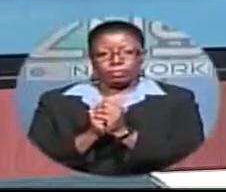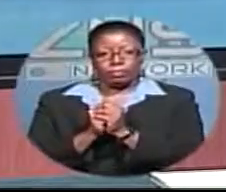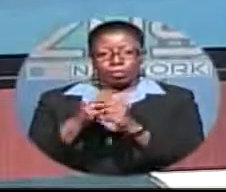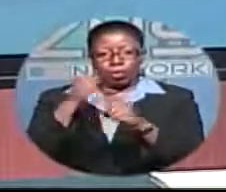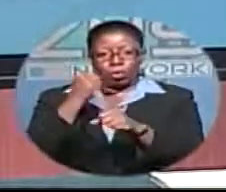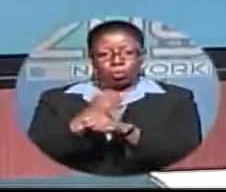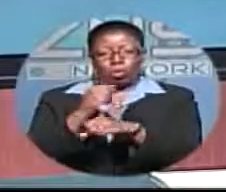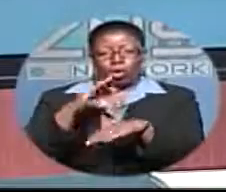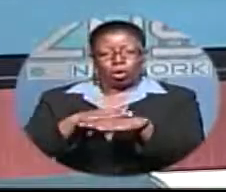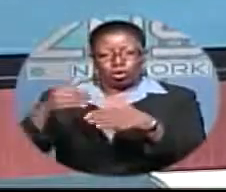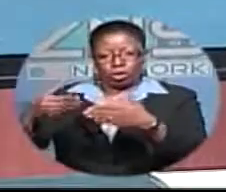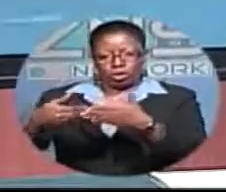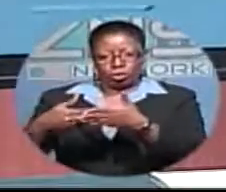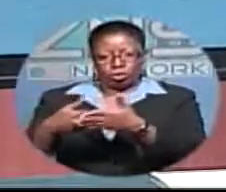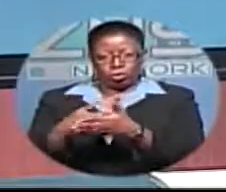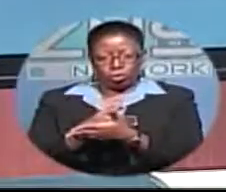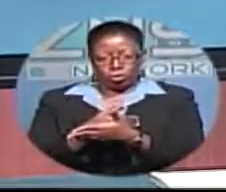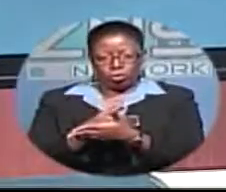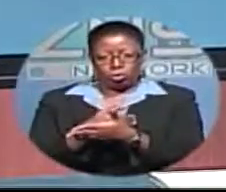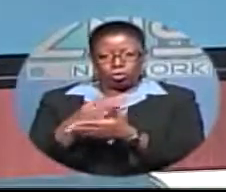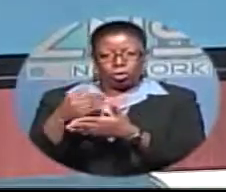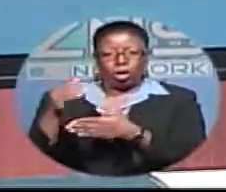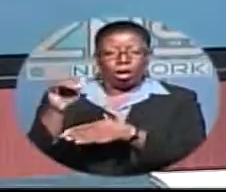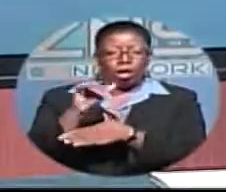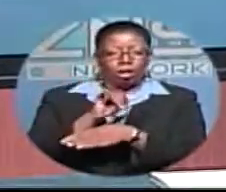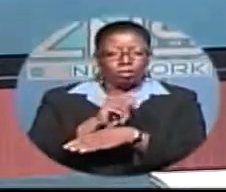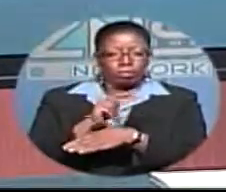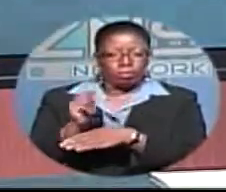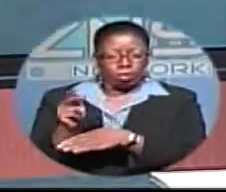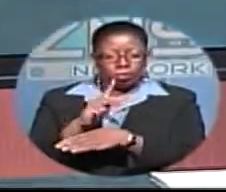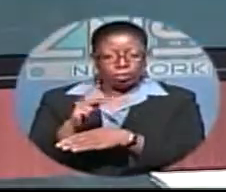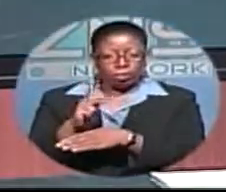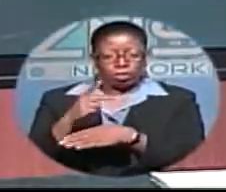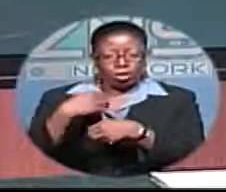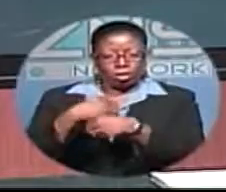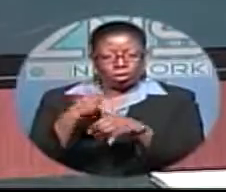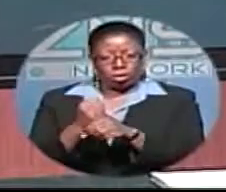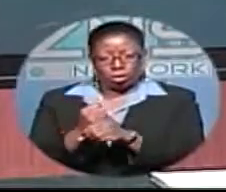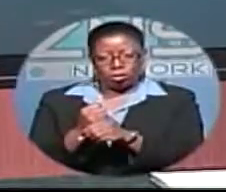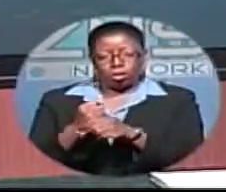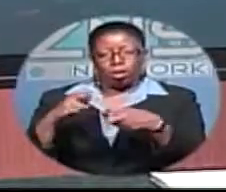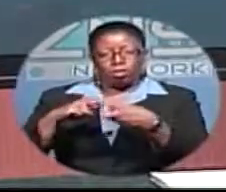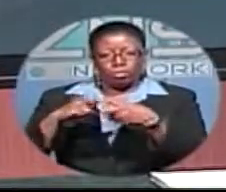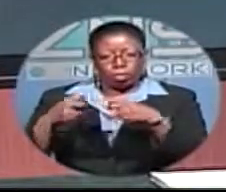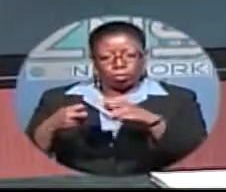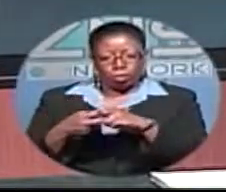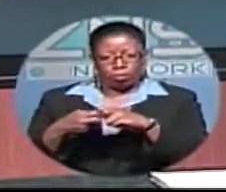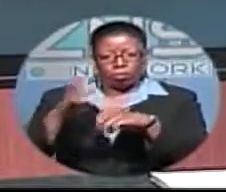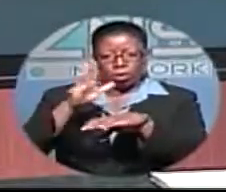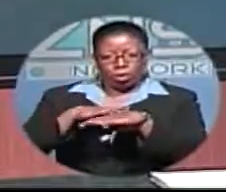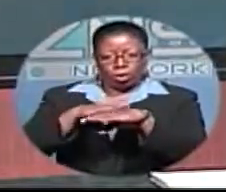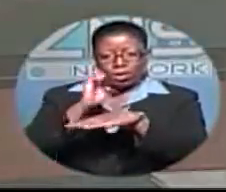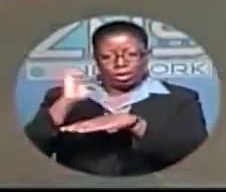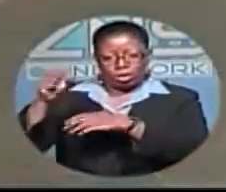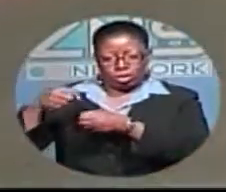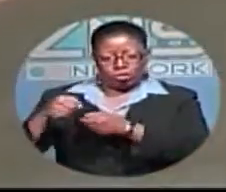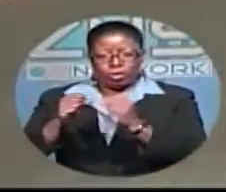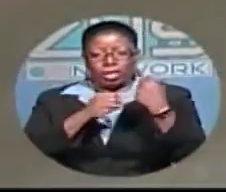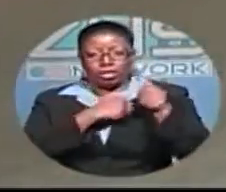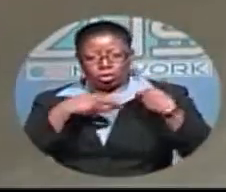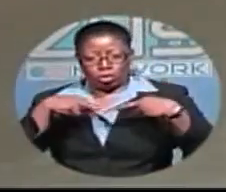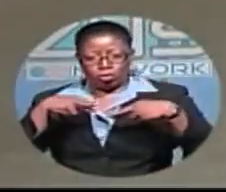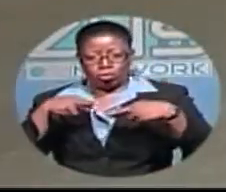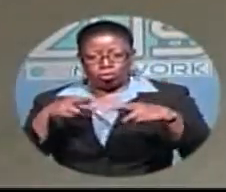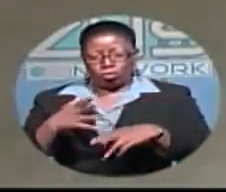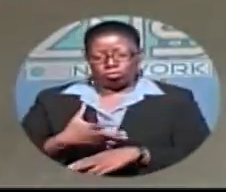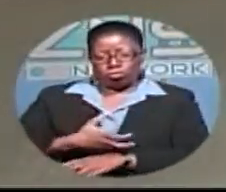Work on the New Providence Road Improvement Project apparently still causing some disruption. The roadworks on East Street and Soldier Road upsetting